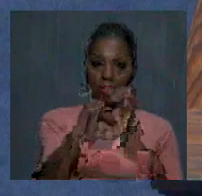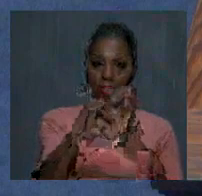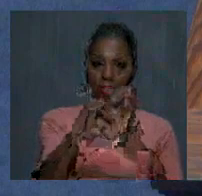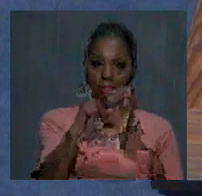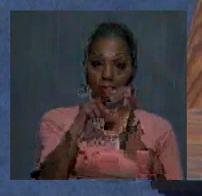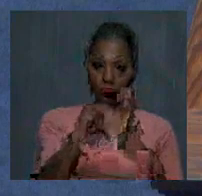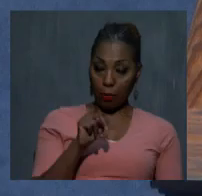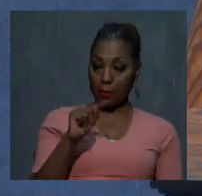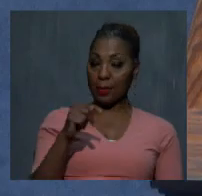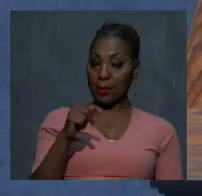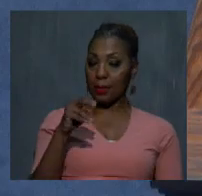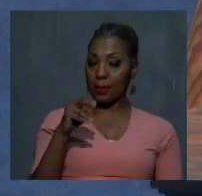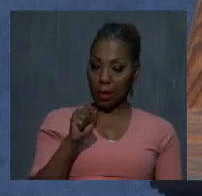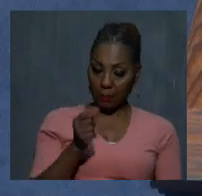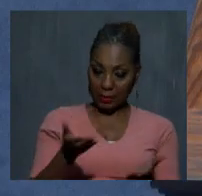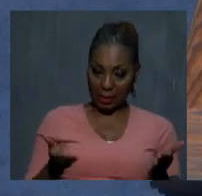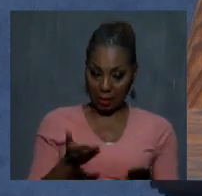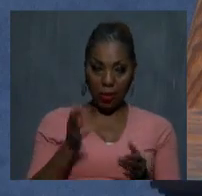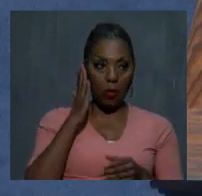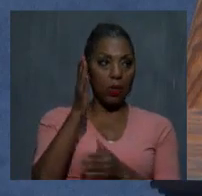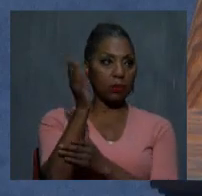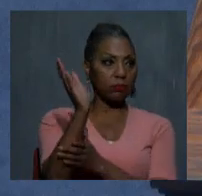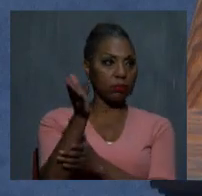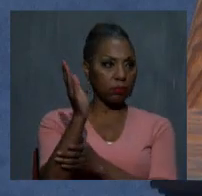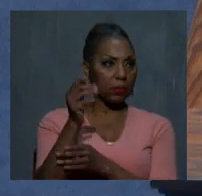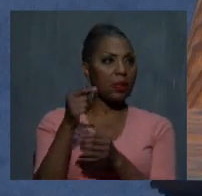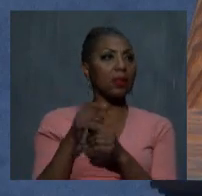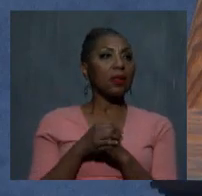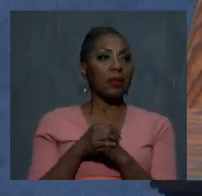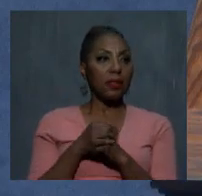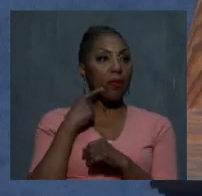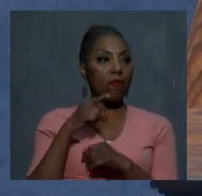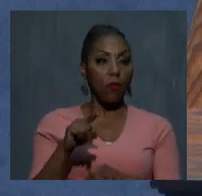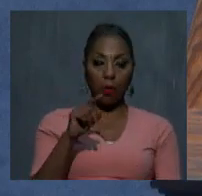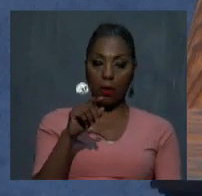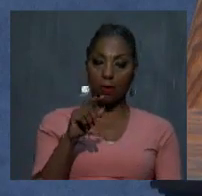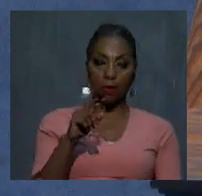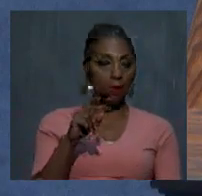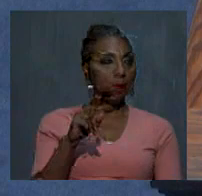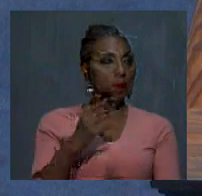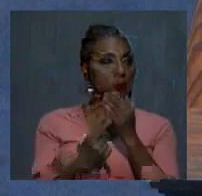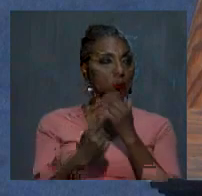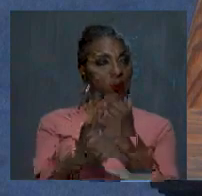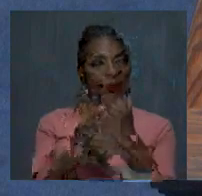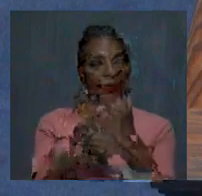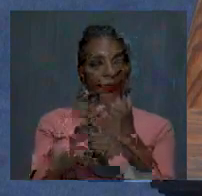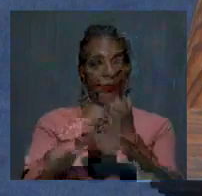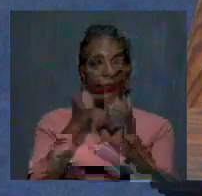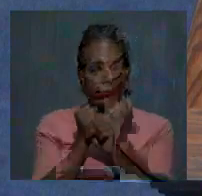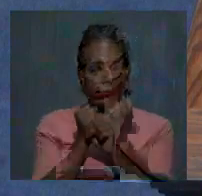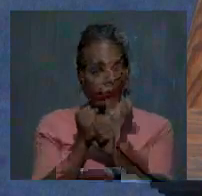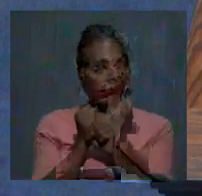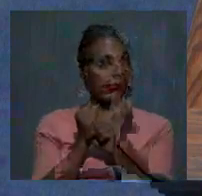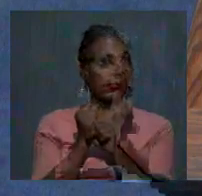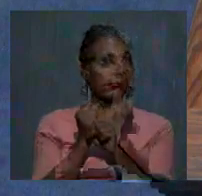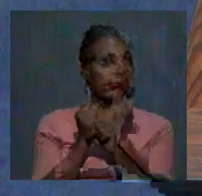This is to east of a regional survey.